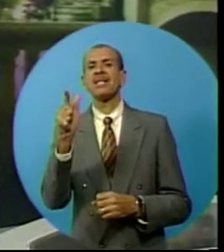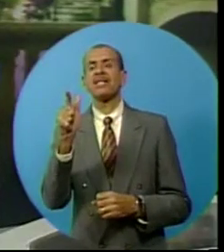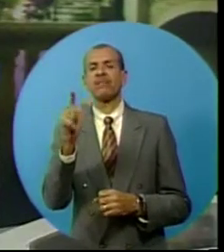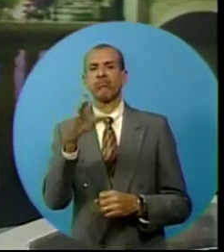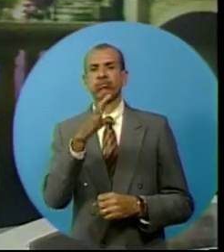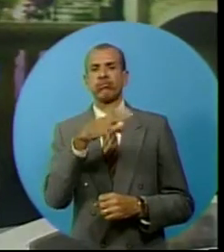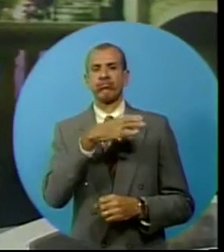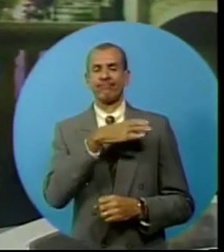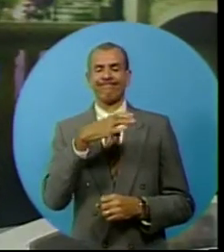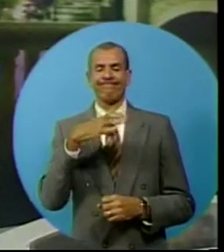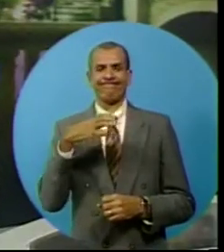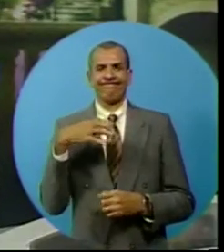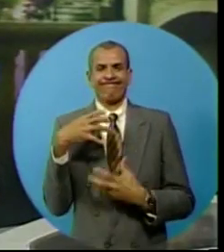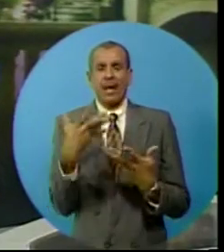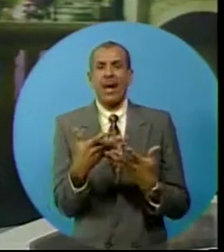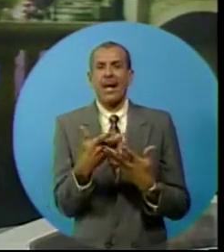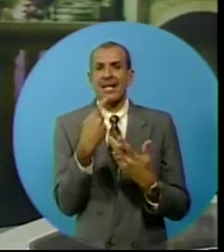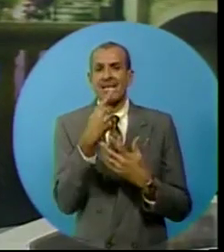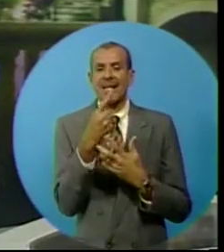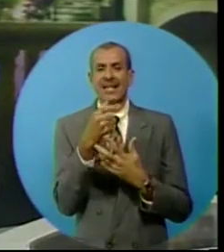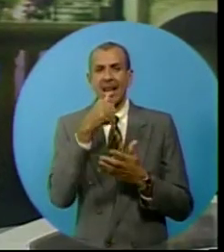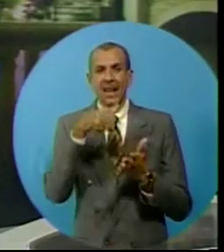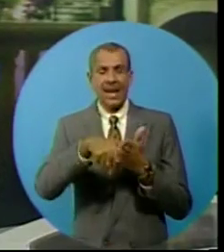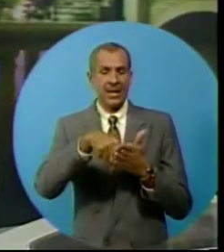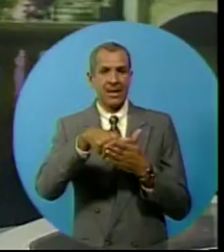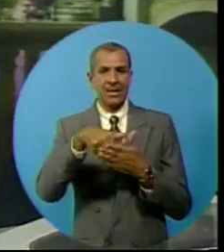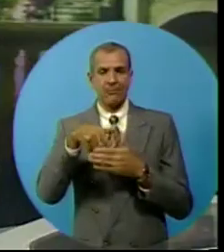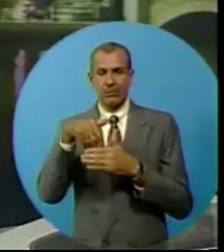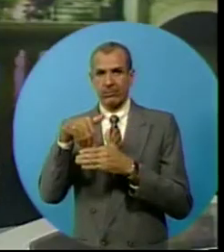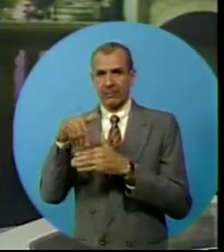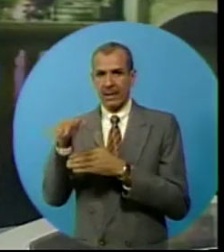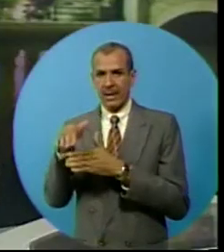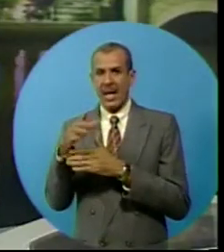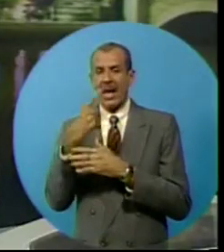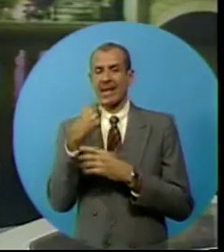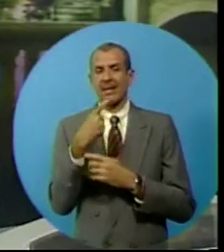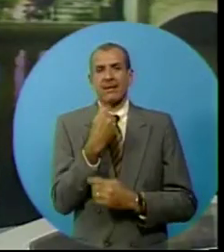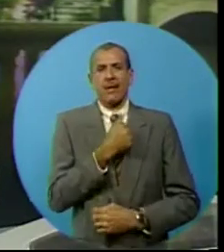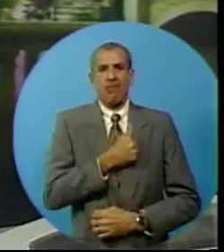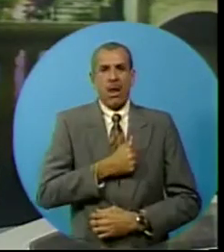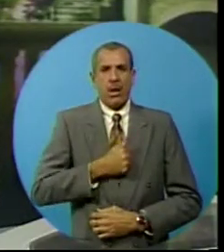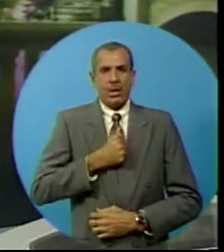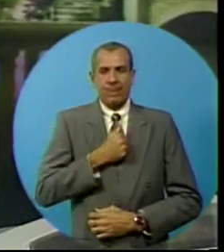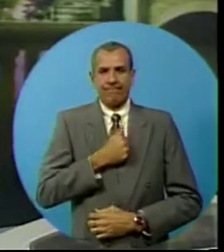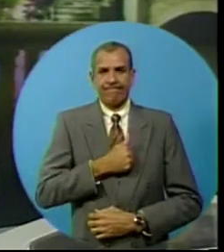panel. Simmons received a letter of reprimand and he also made a public apology.